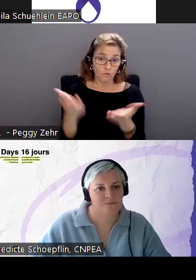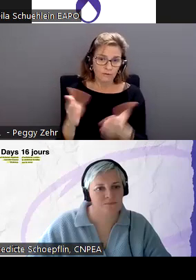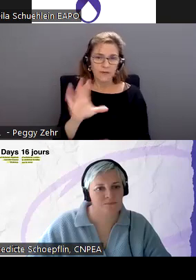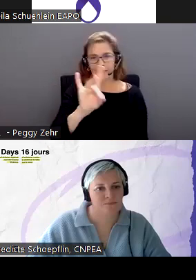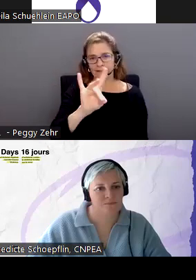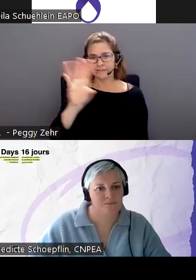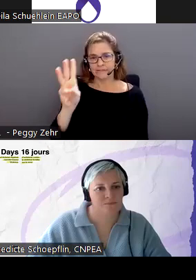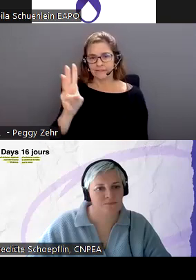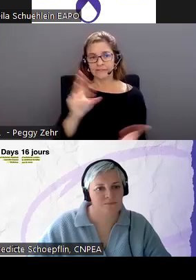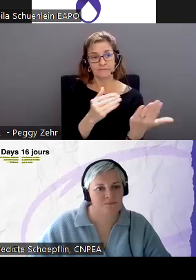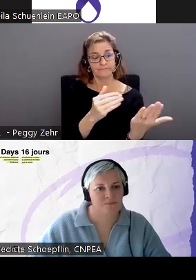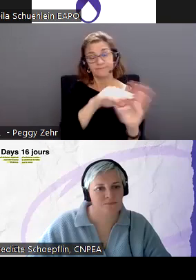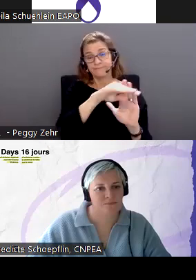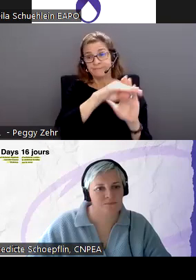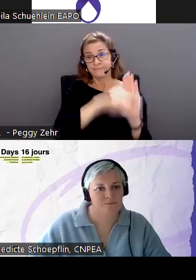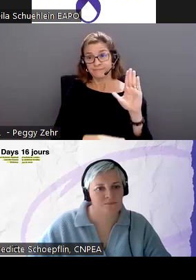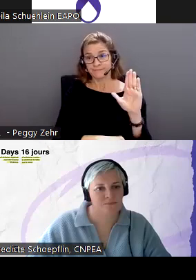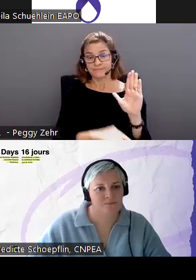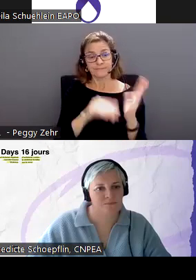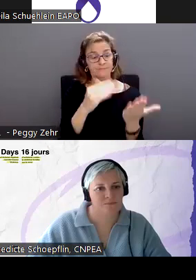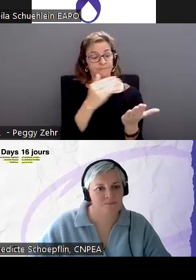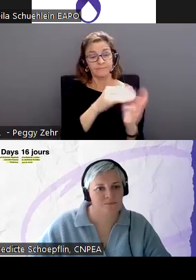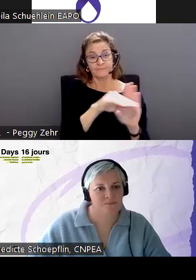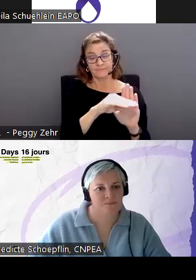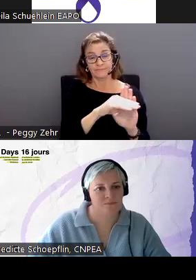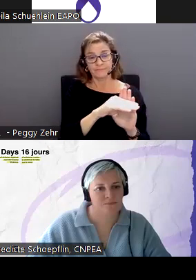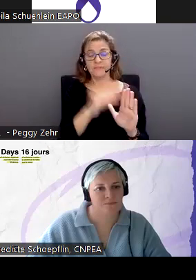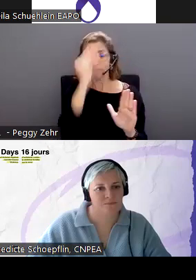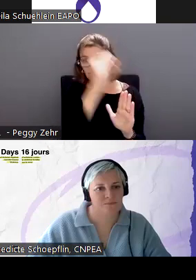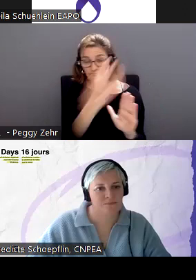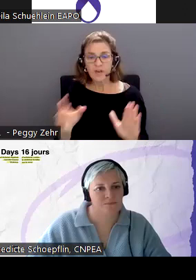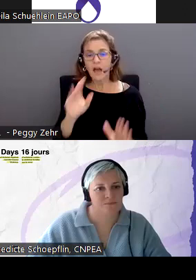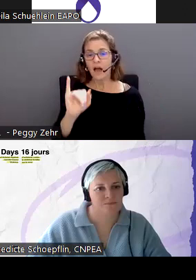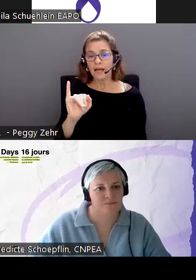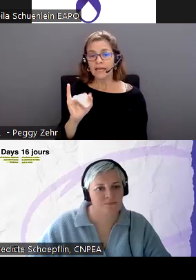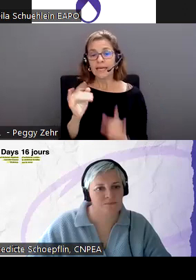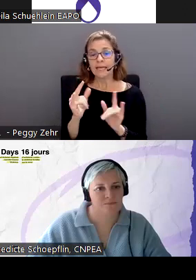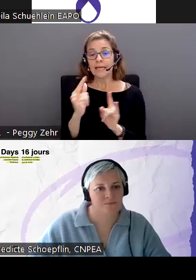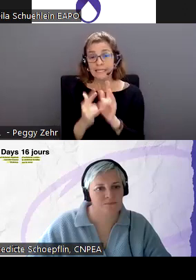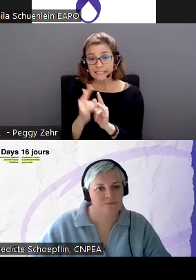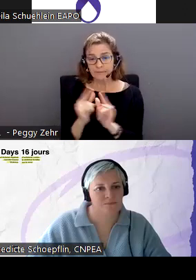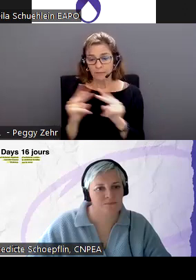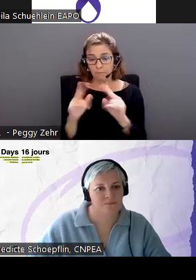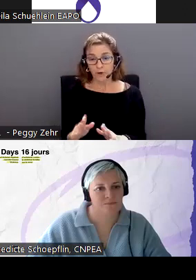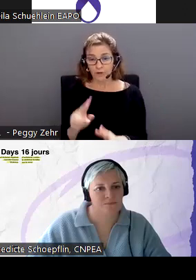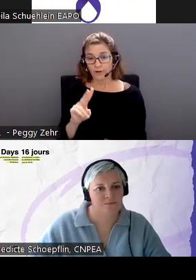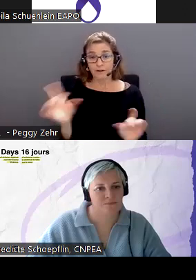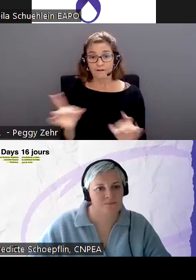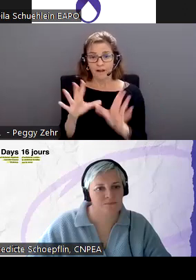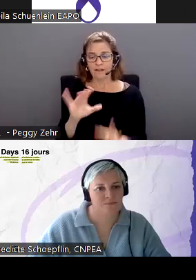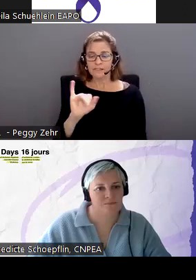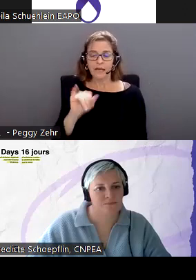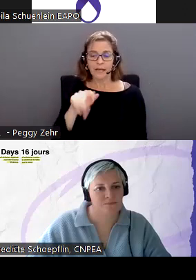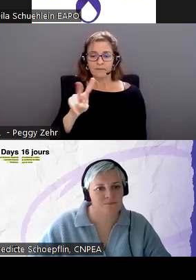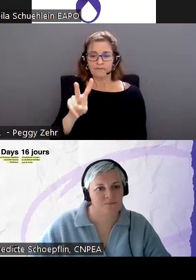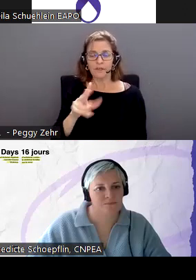inquest. And the first recommendation was to declare intimate partner violence an epidemic. And since that time, over the